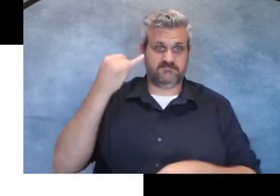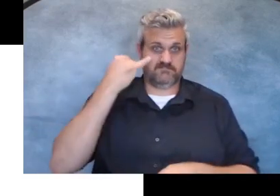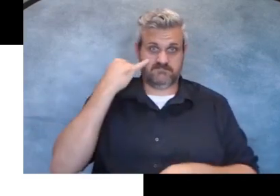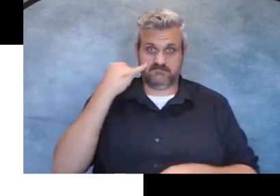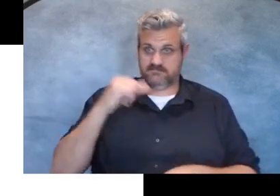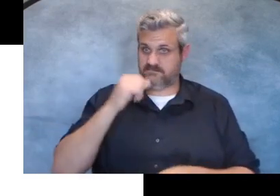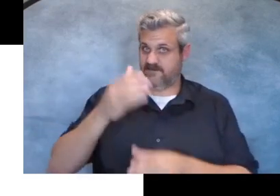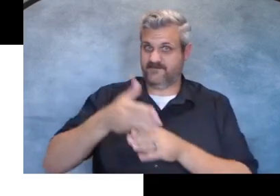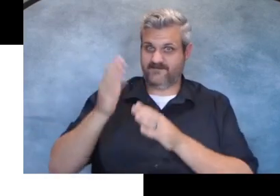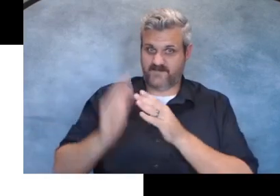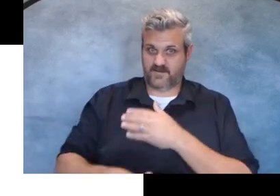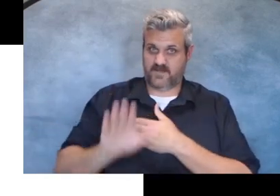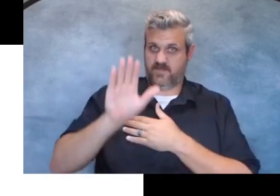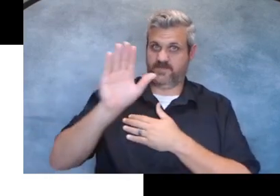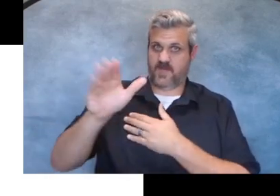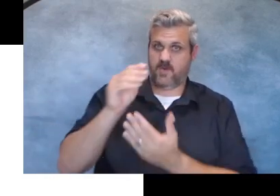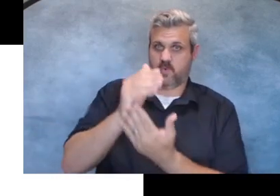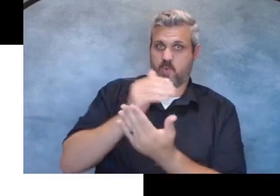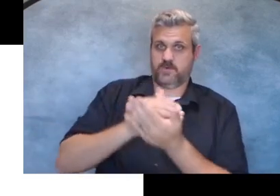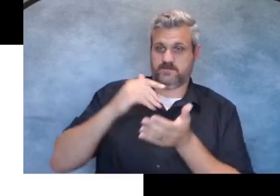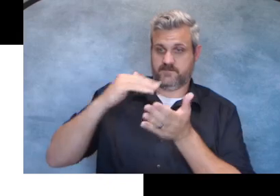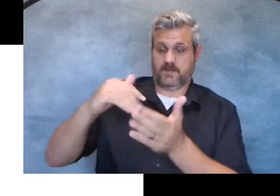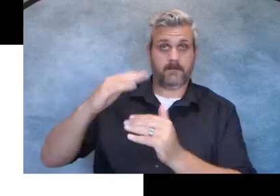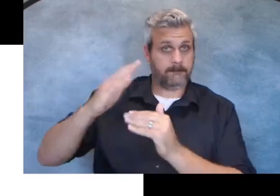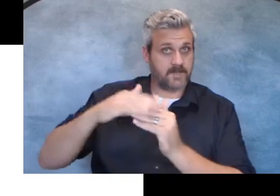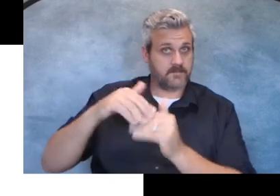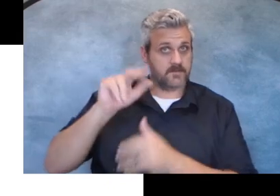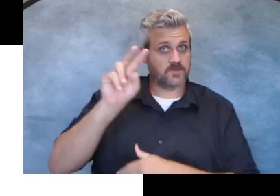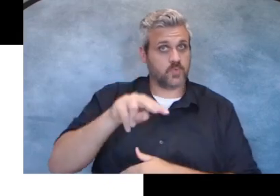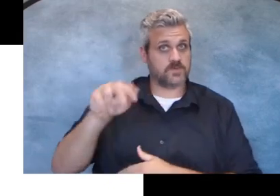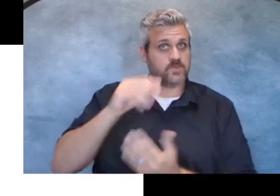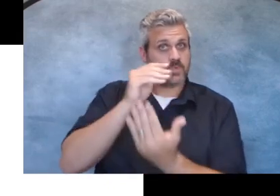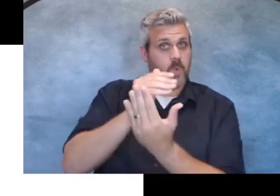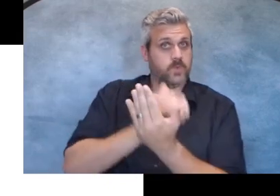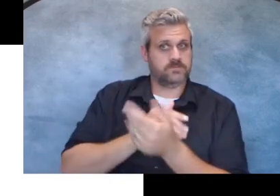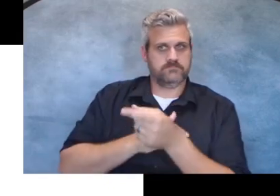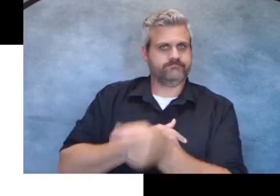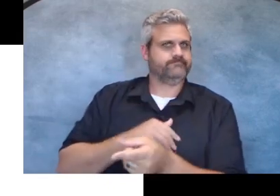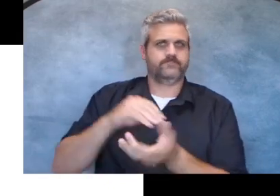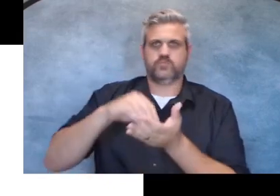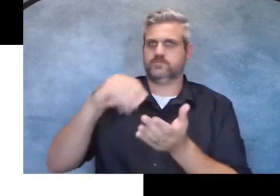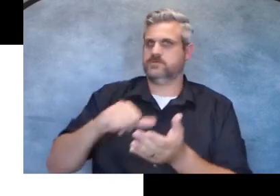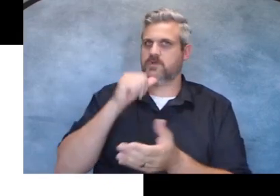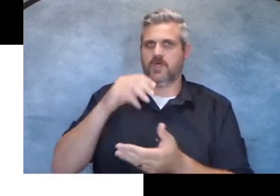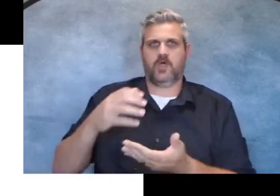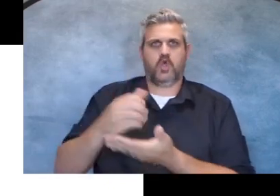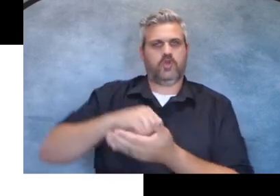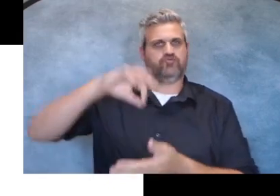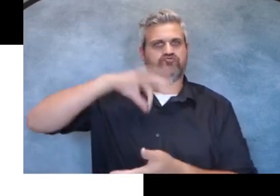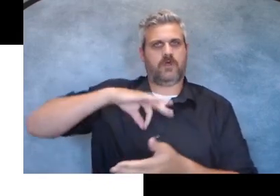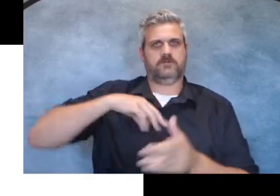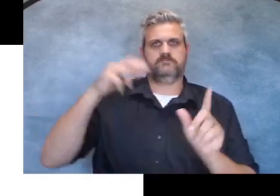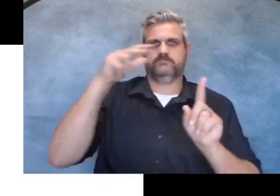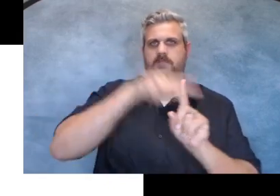the required course of study, minimum 22 courses, the student will not earn credit toward a